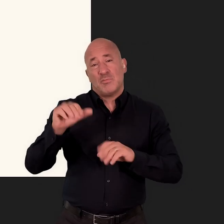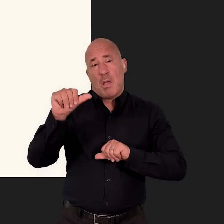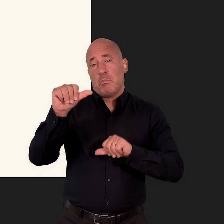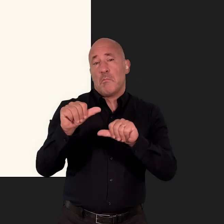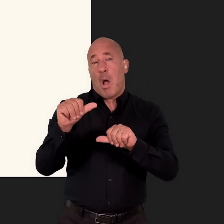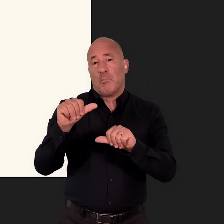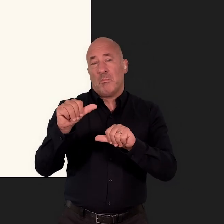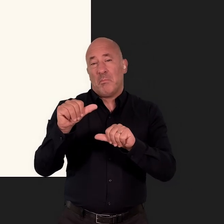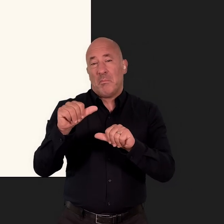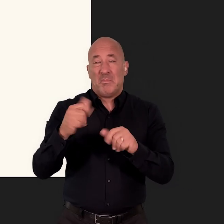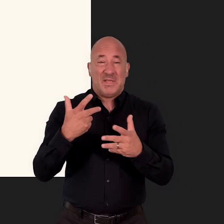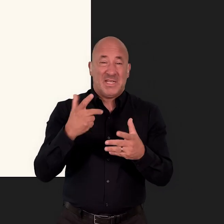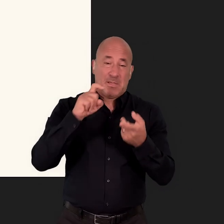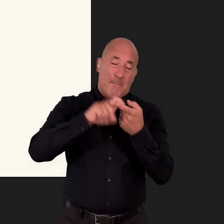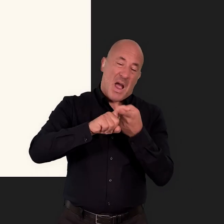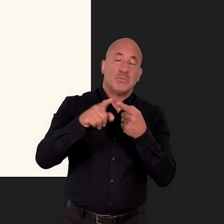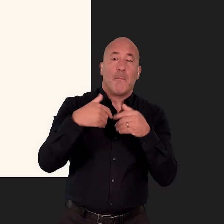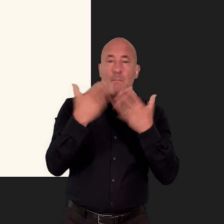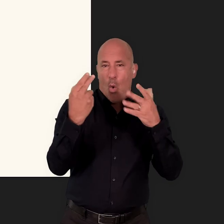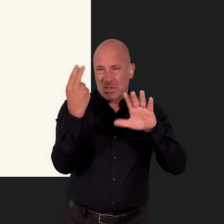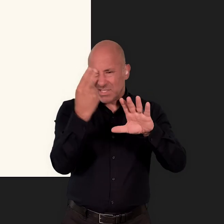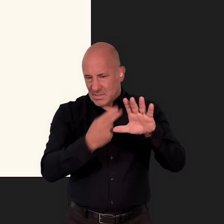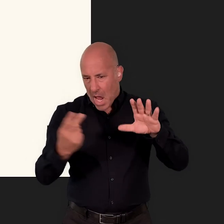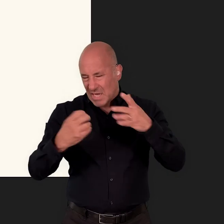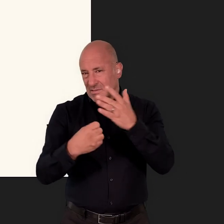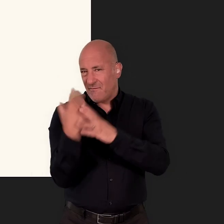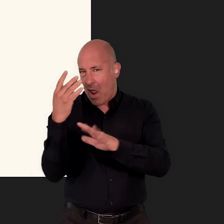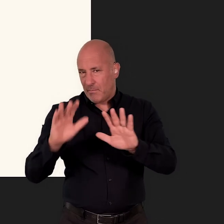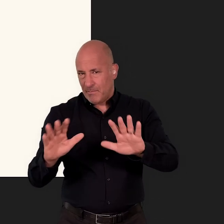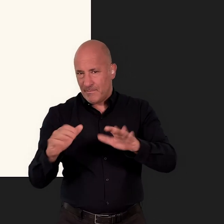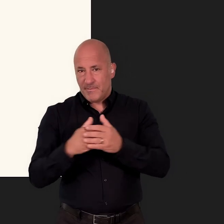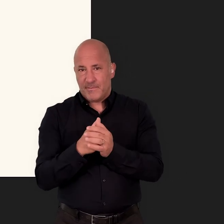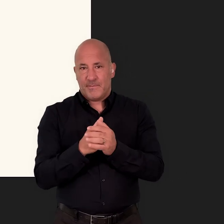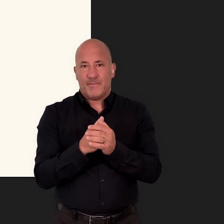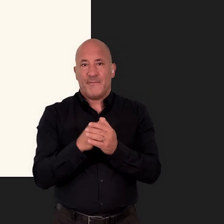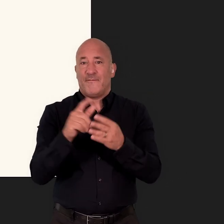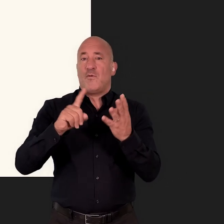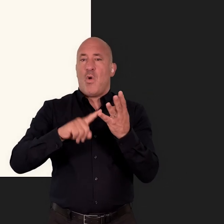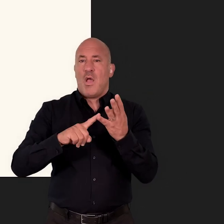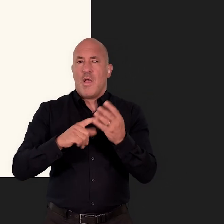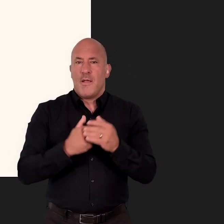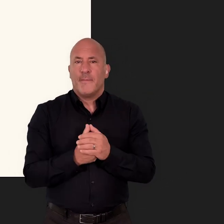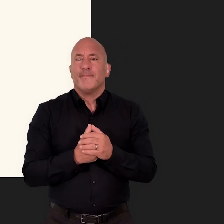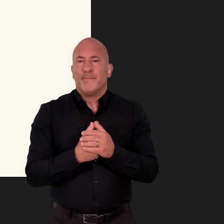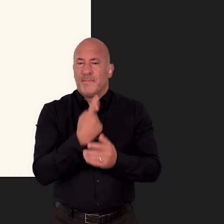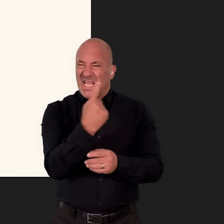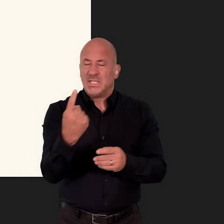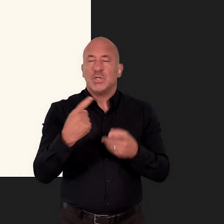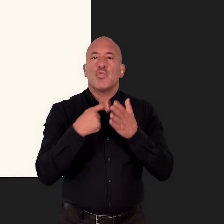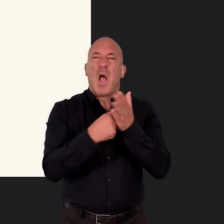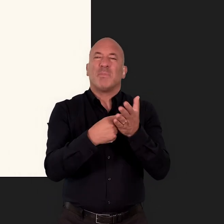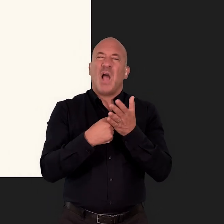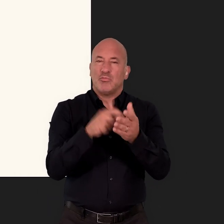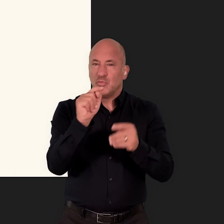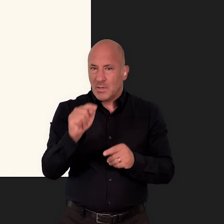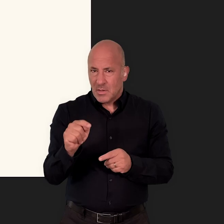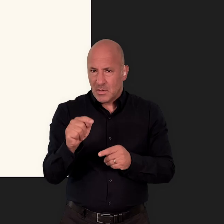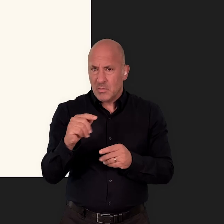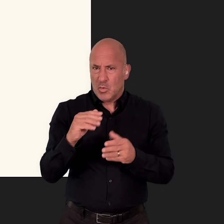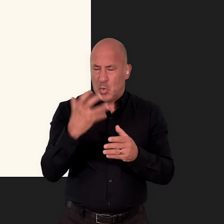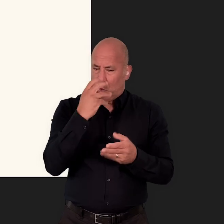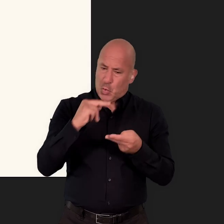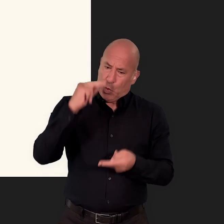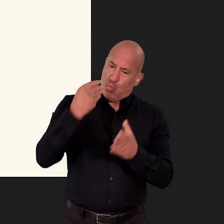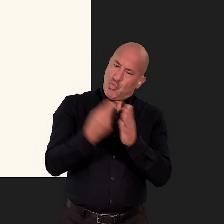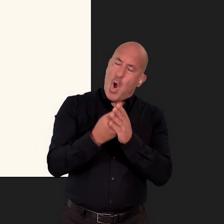We appreciate that this will be quite brief and subject to further design development. And 4. What are the high-level